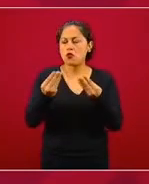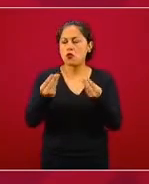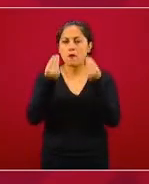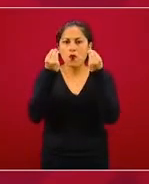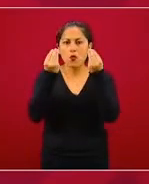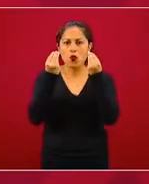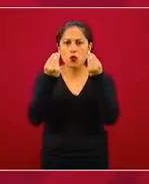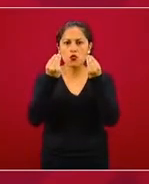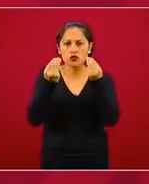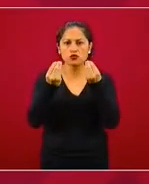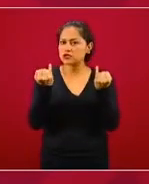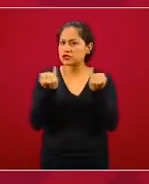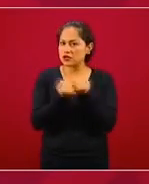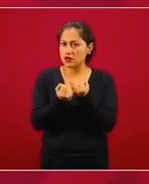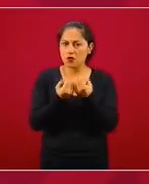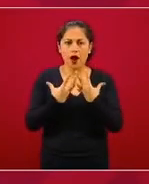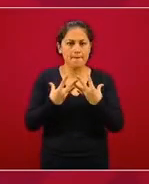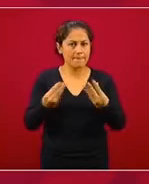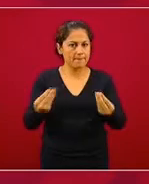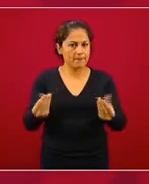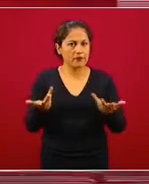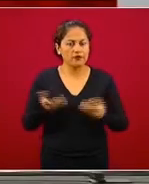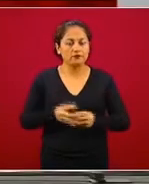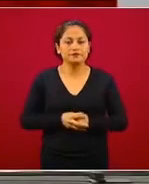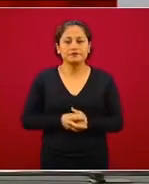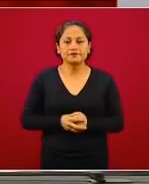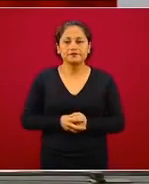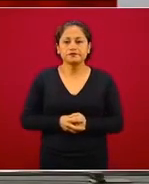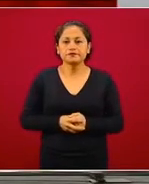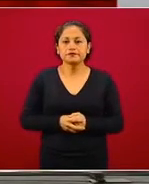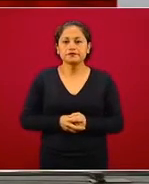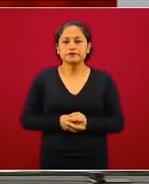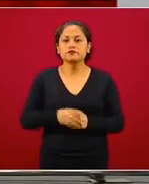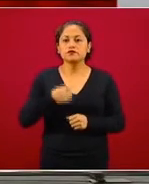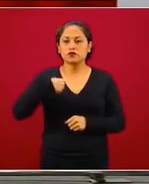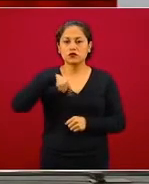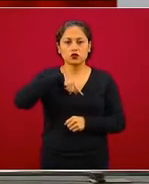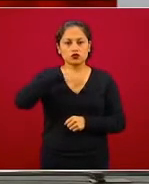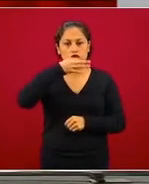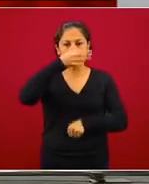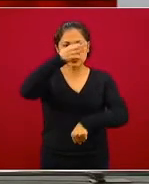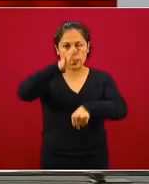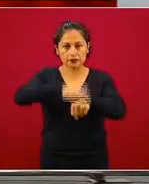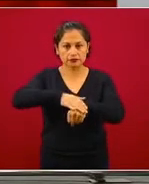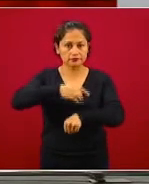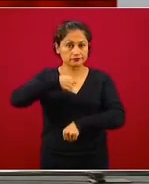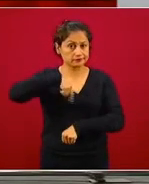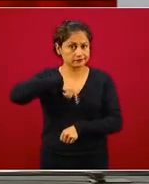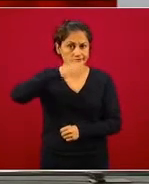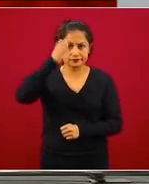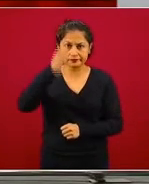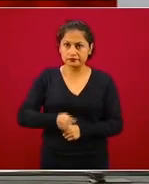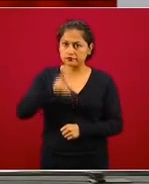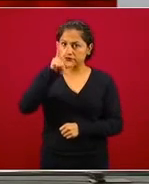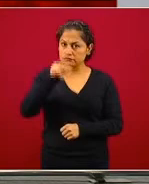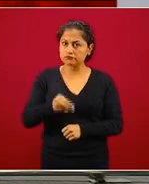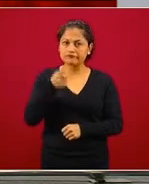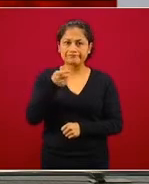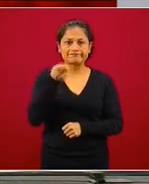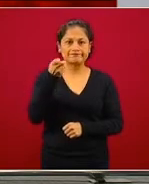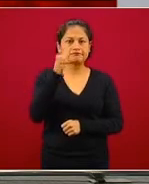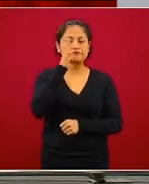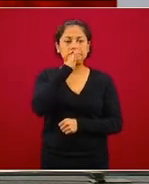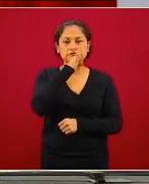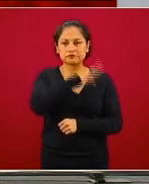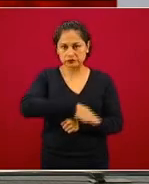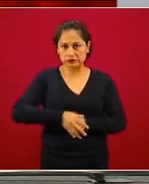como la curva It's epidémica. something that we're Y very desde worried luego, desde about, el and we inicio continue to worry about it. reprobamos y condenamos este From the tipo de actos. beginning, I'm talking about En 8 general, cuando